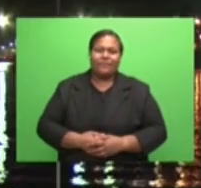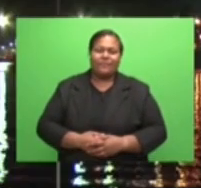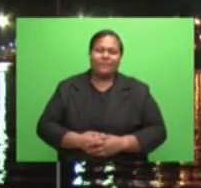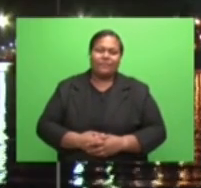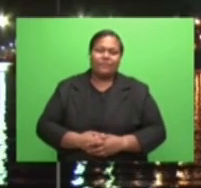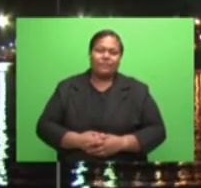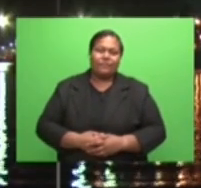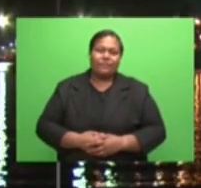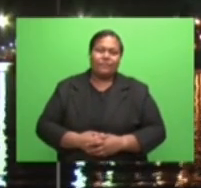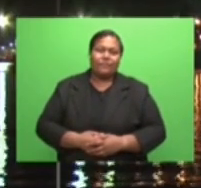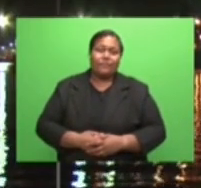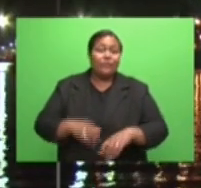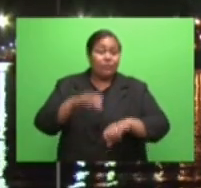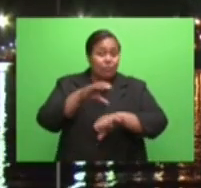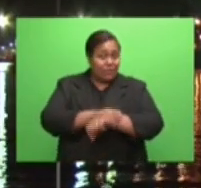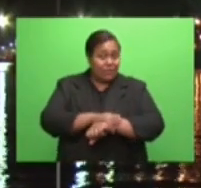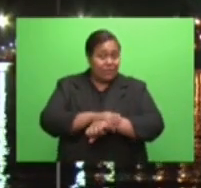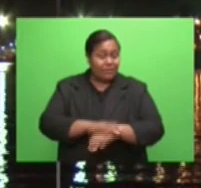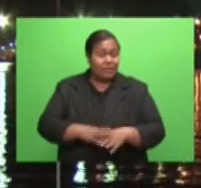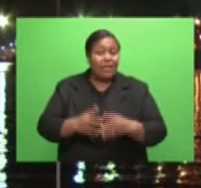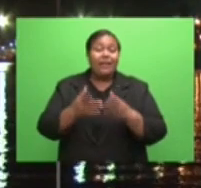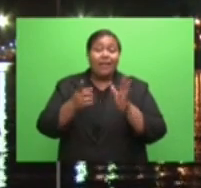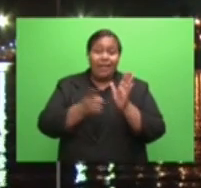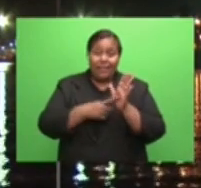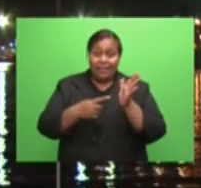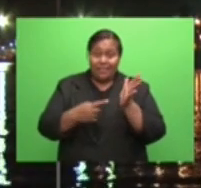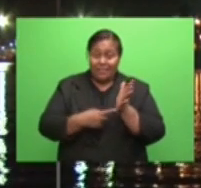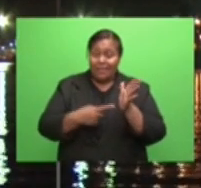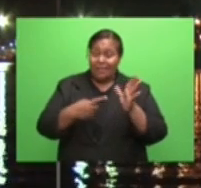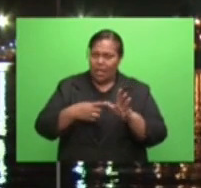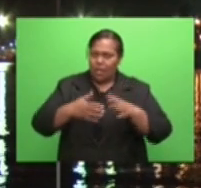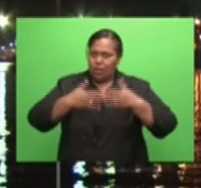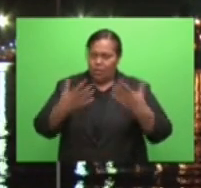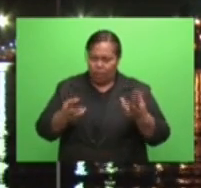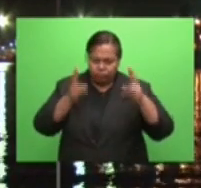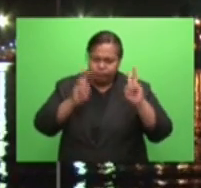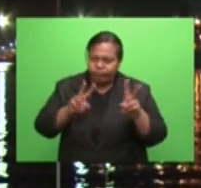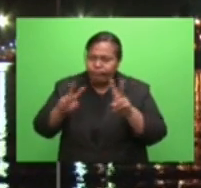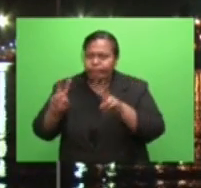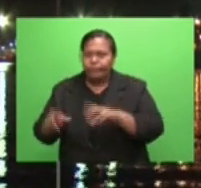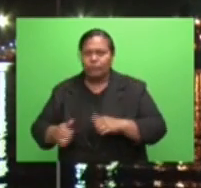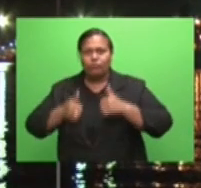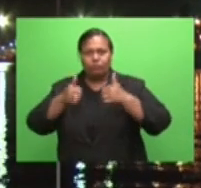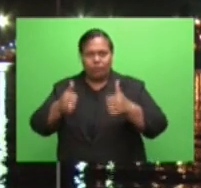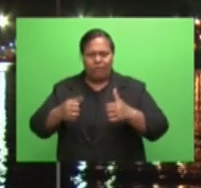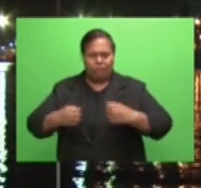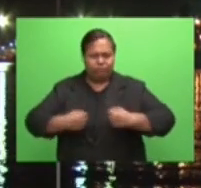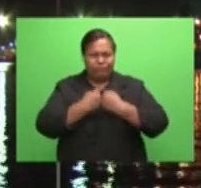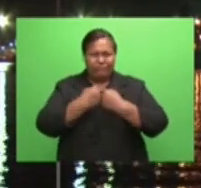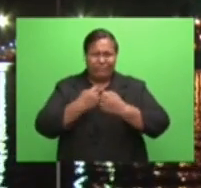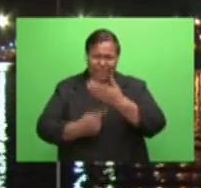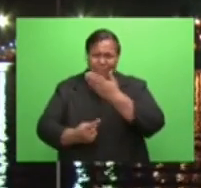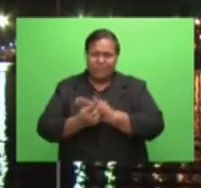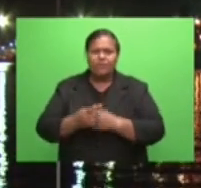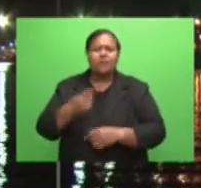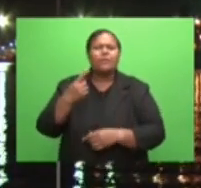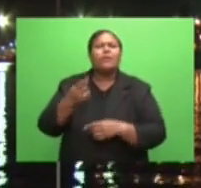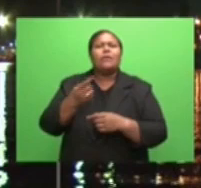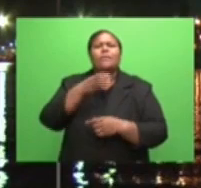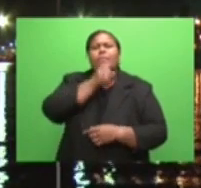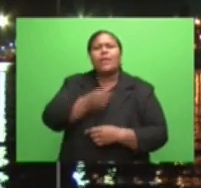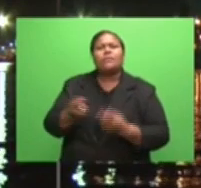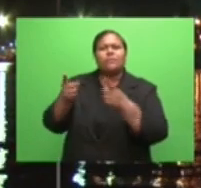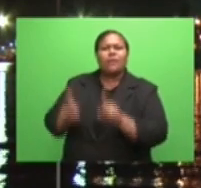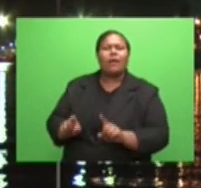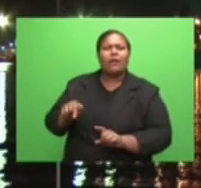News. The police force and the Land Transport Authority are searching for a hit-and-run driver after a man was killed on the Queen's Road in Lautoka